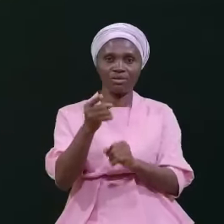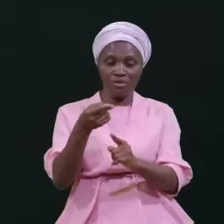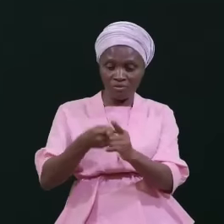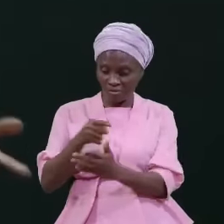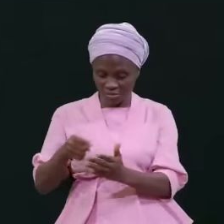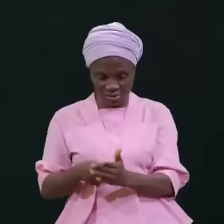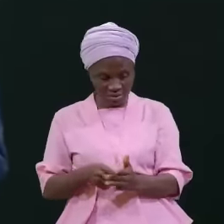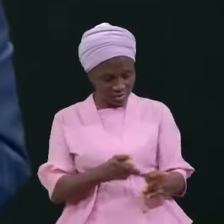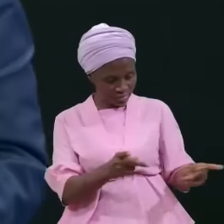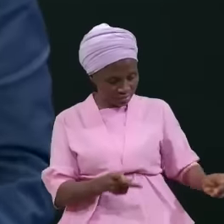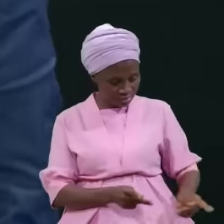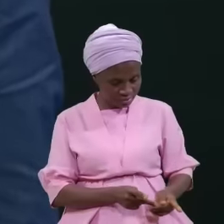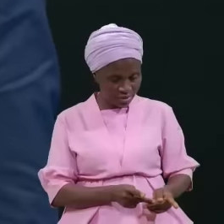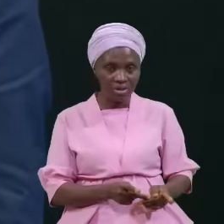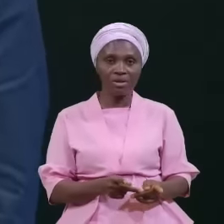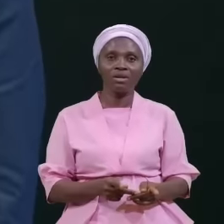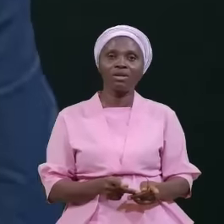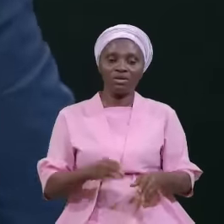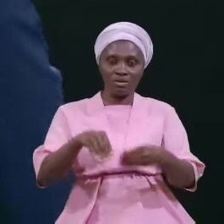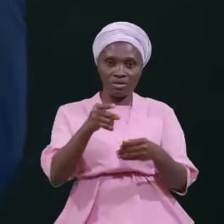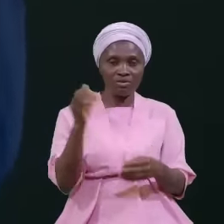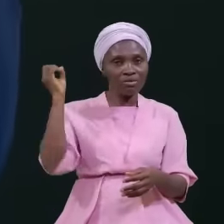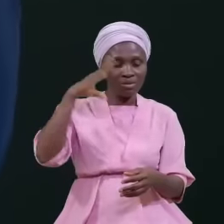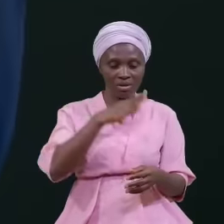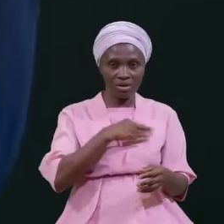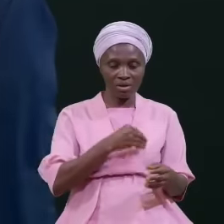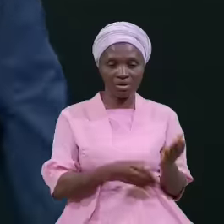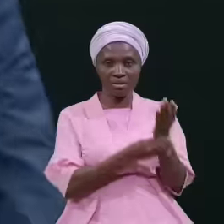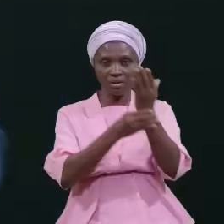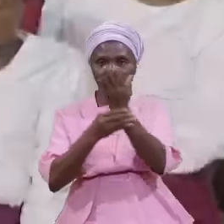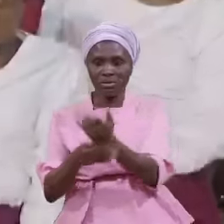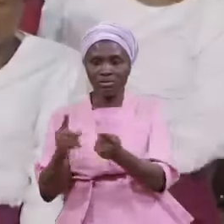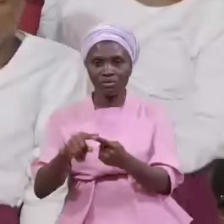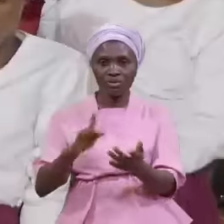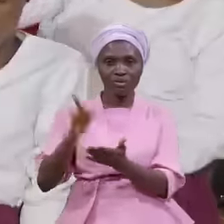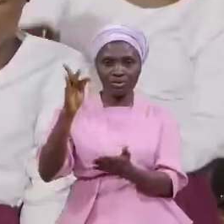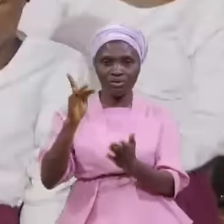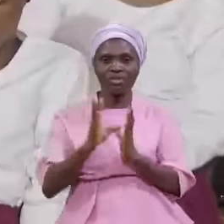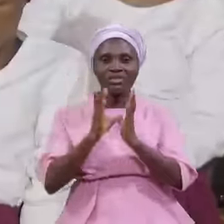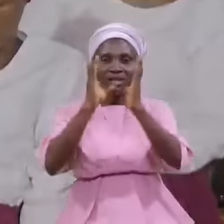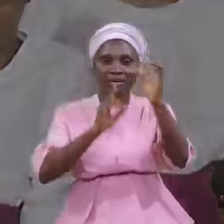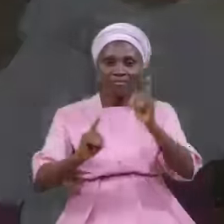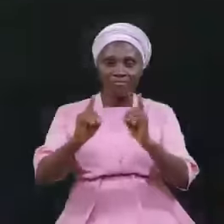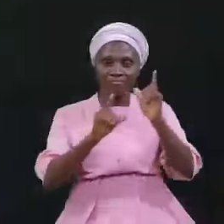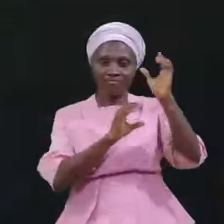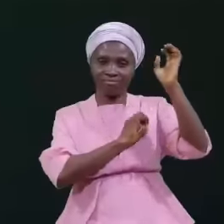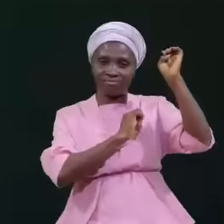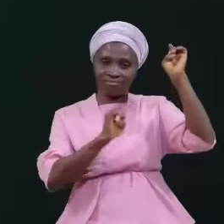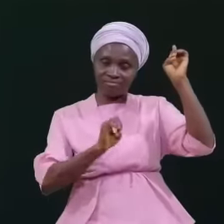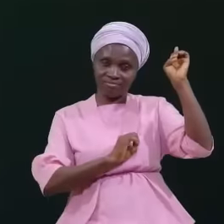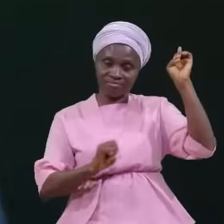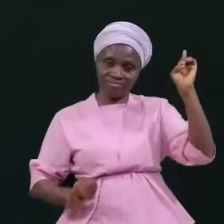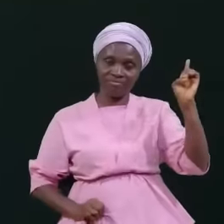you grace, and he'll take you to glory, shout Emmanuel. Emmanuel, which